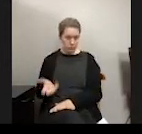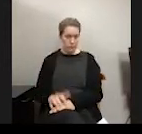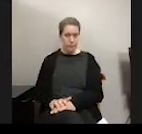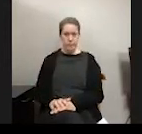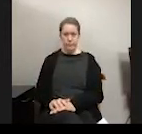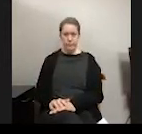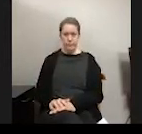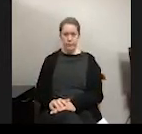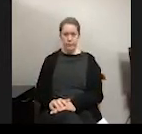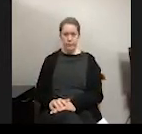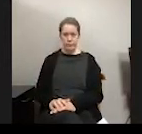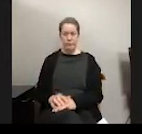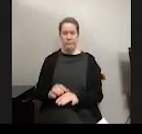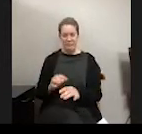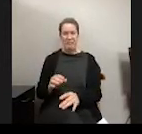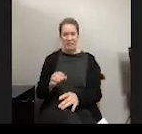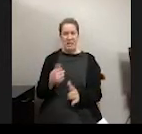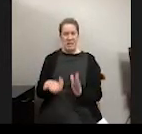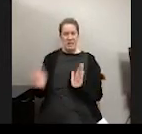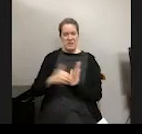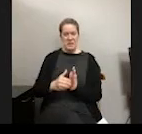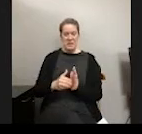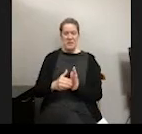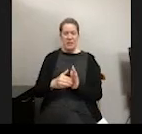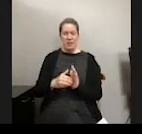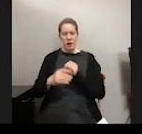I can repeat the question if you would like. It's a long question.